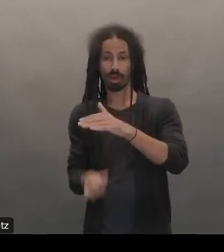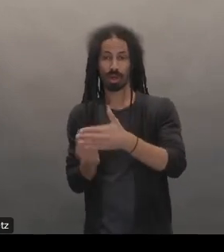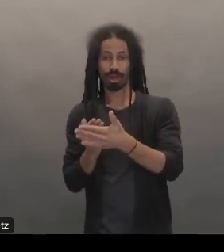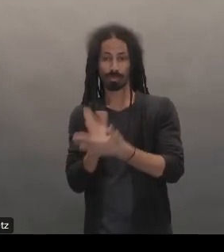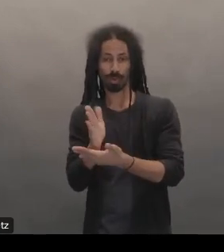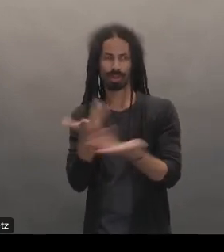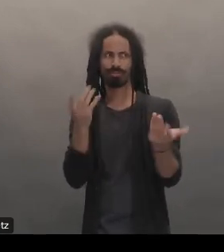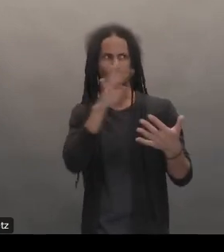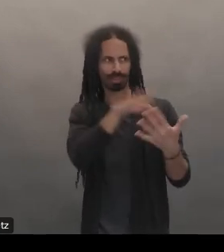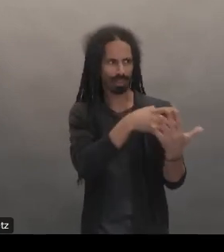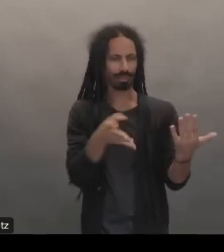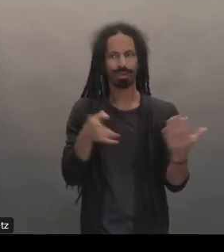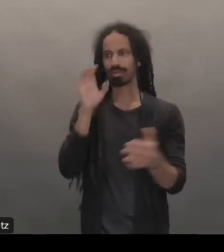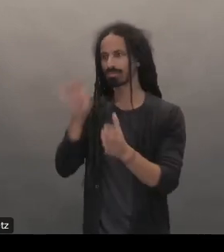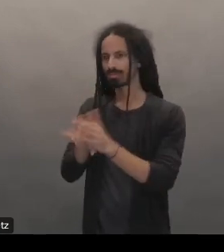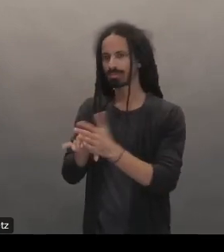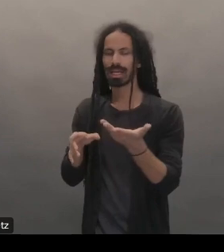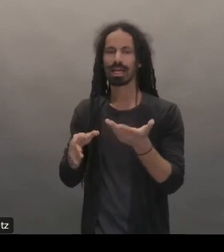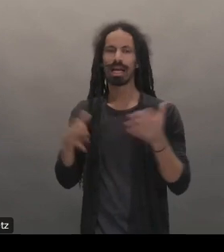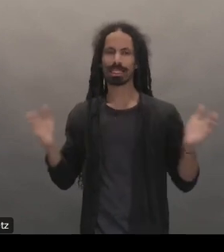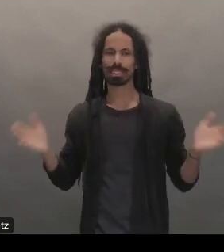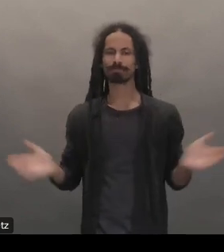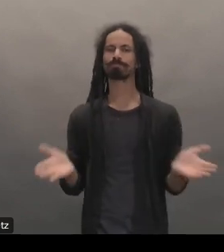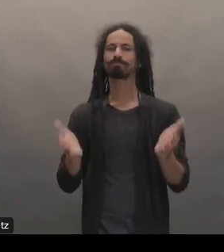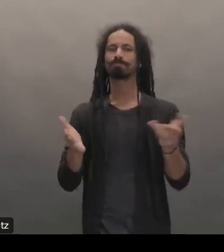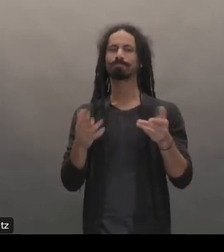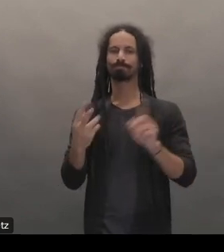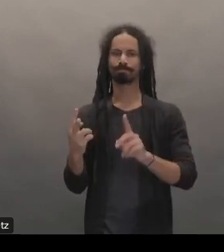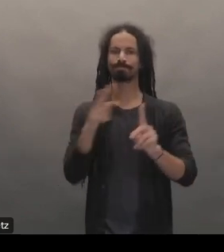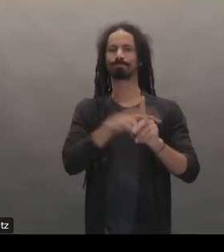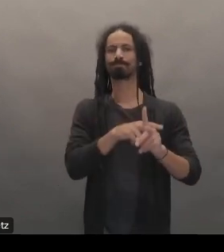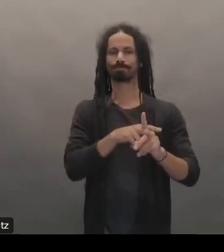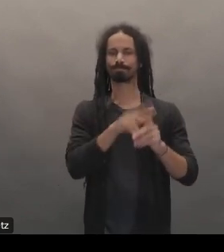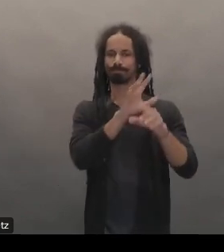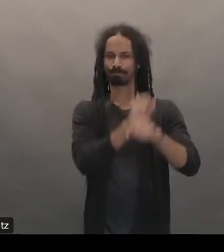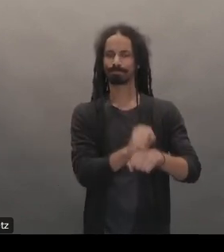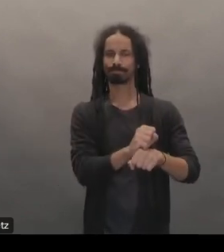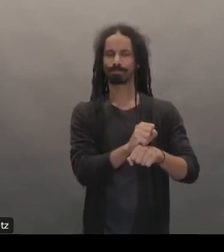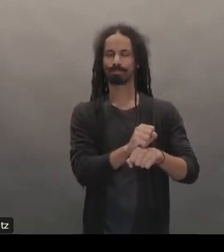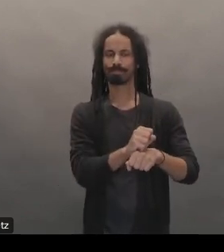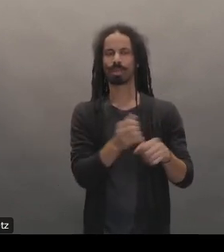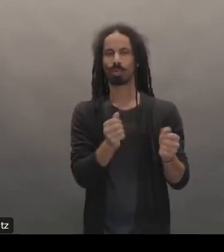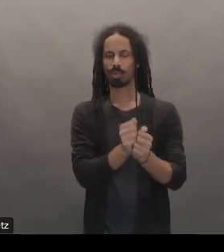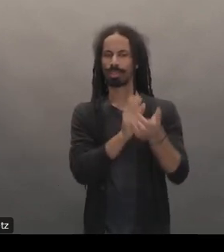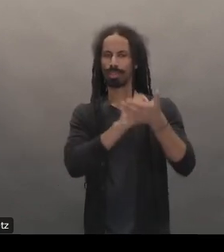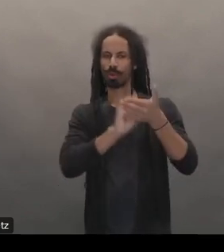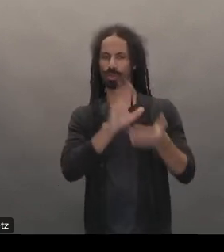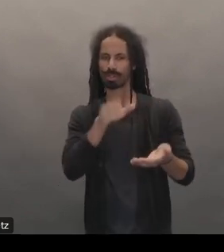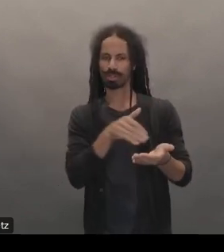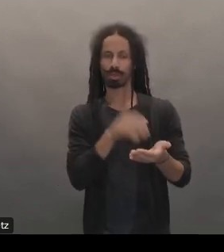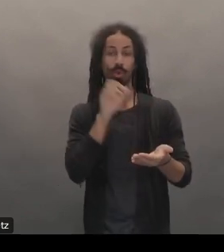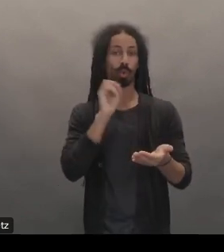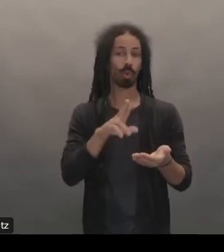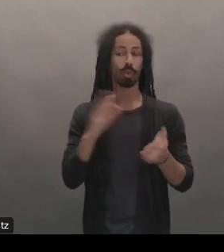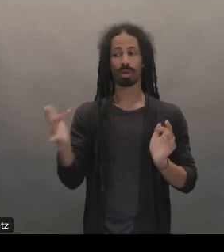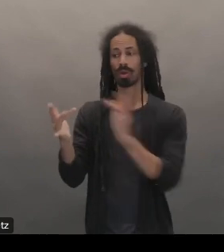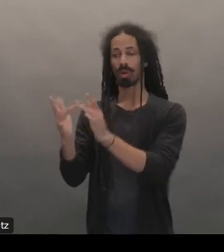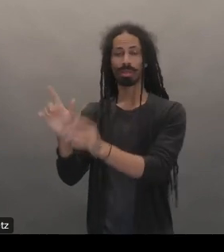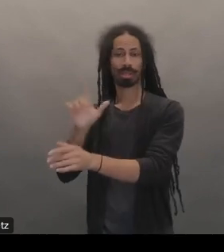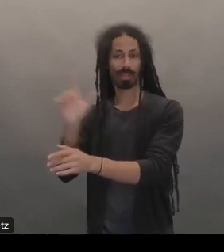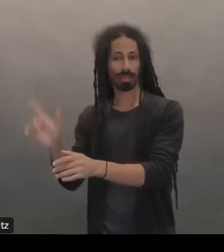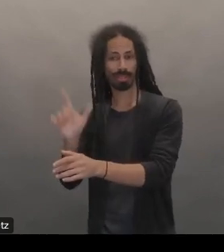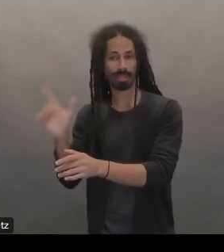or a table that you find, I encourage you to book an appointment with the Writing Center, or of course to contact the library staff at the college, and they would be able